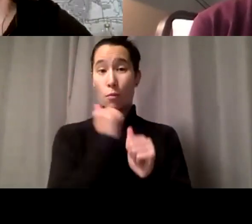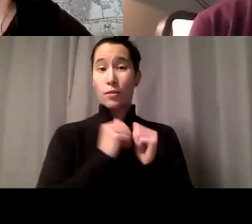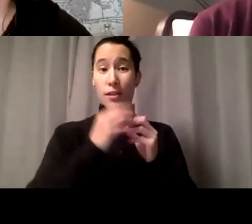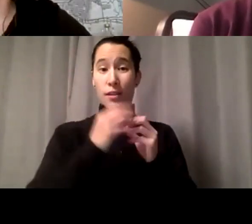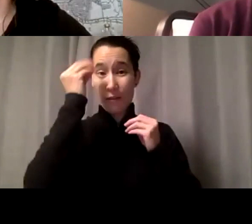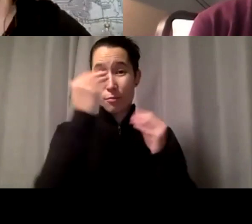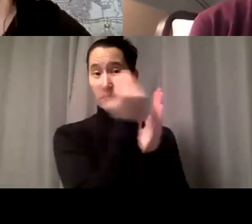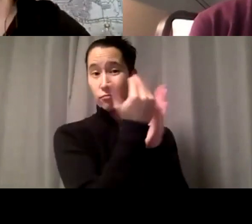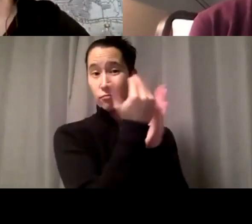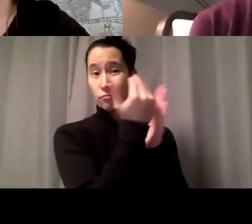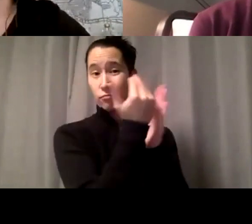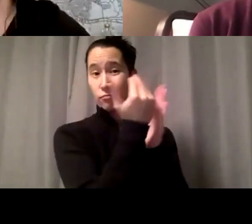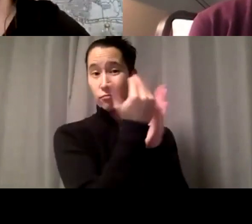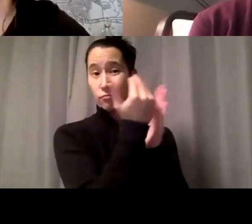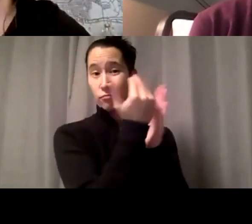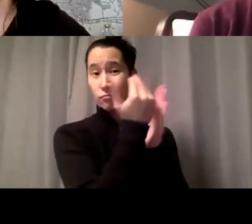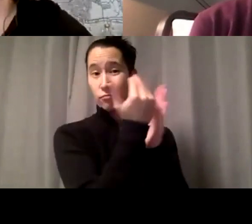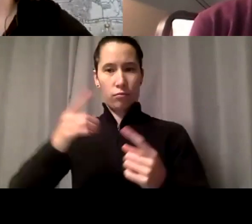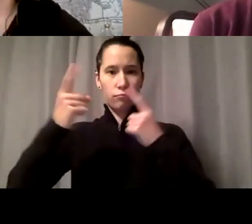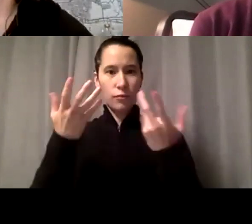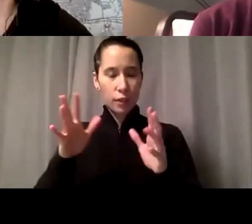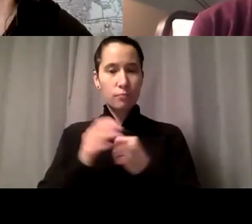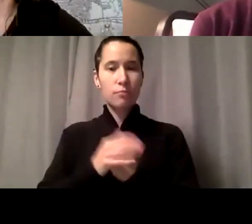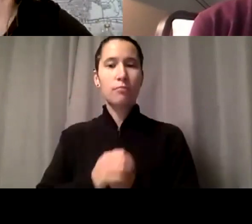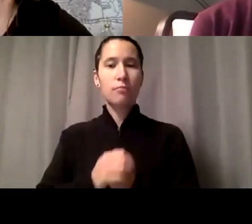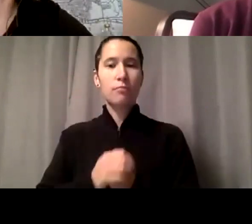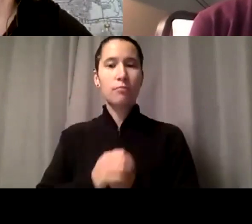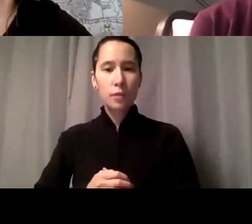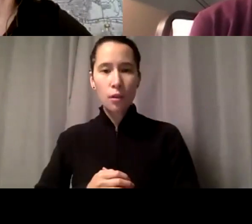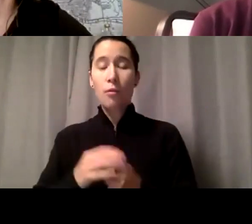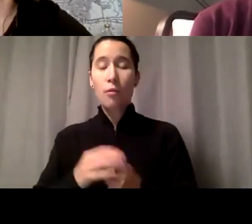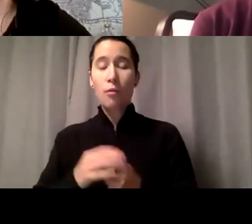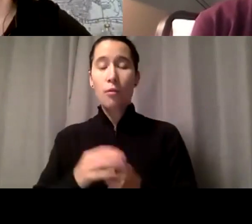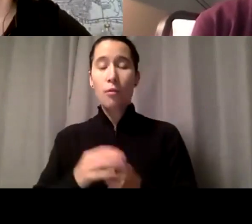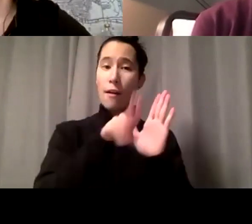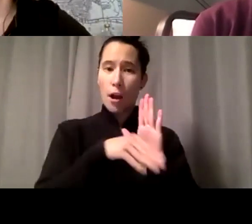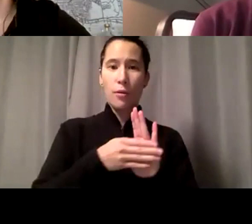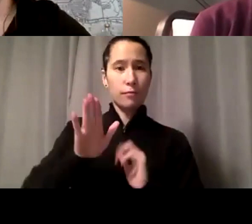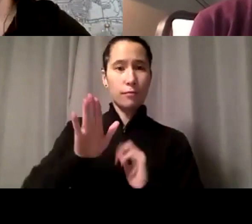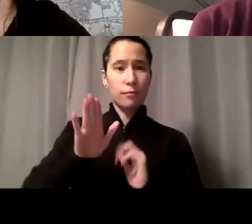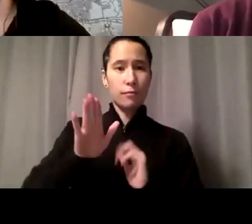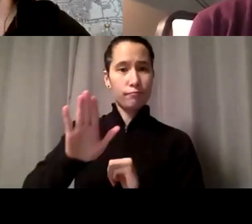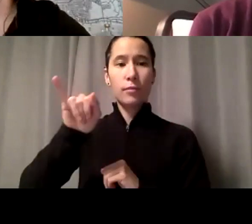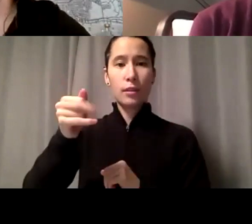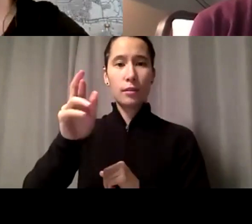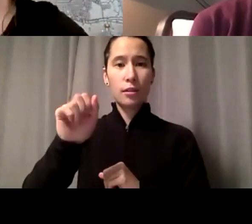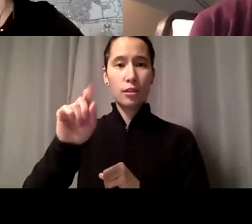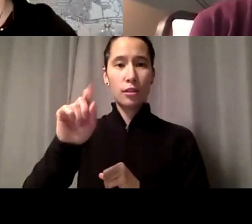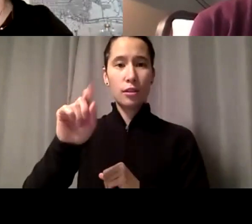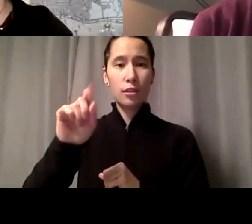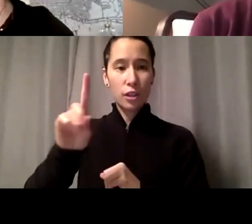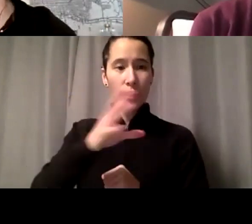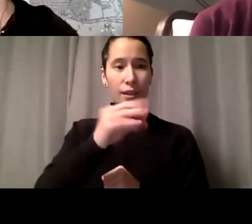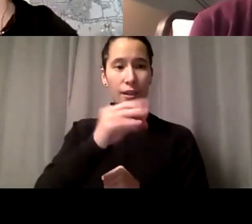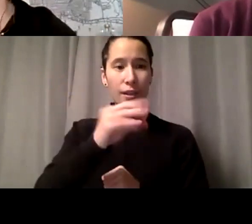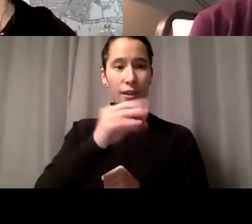nearly half of the webinar time with Jared and our Director of Sport Development, Heather Beattie, answering your questions. Just a